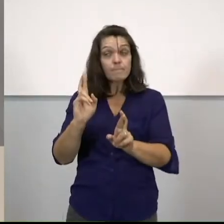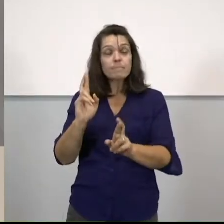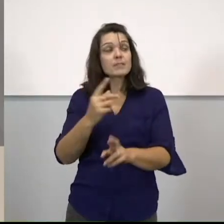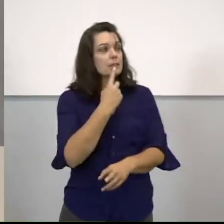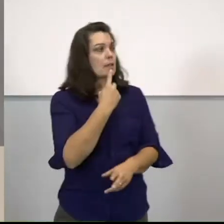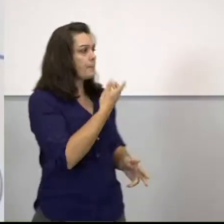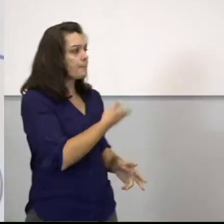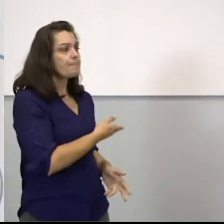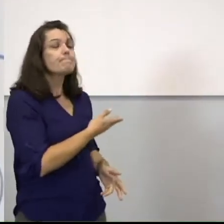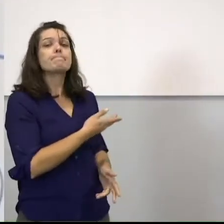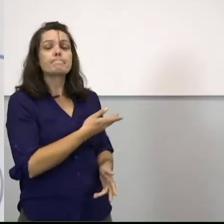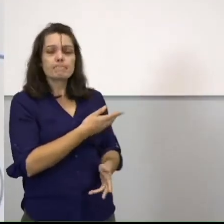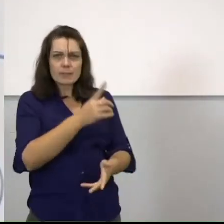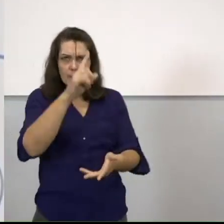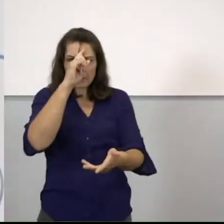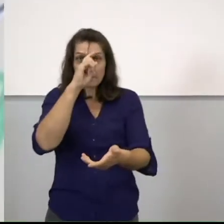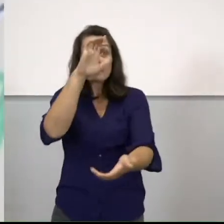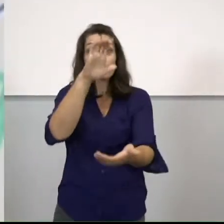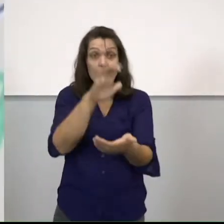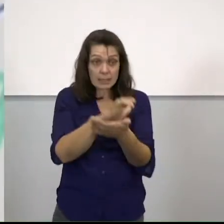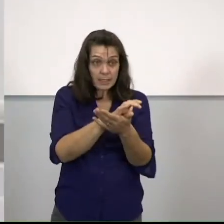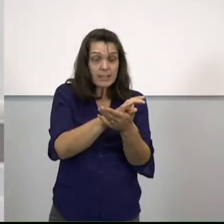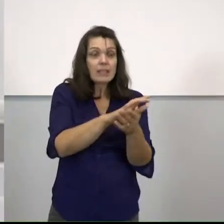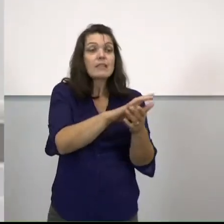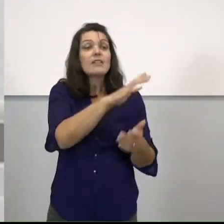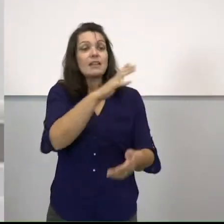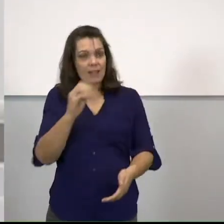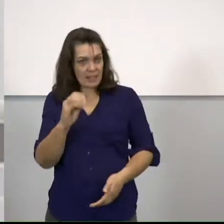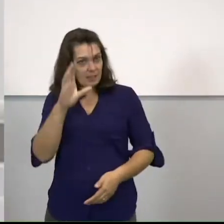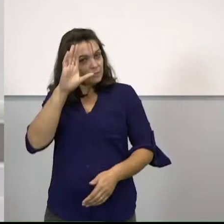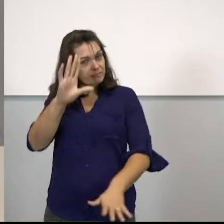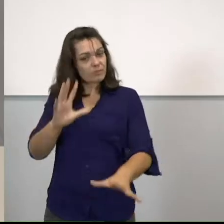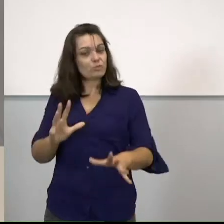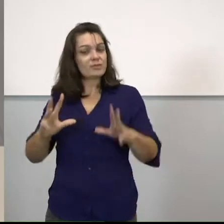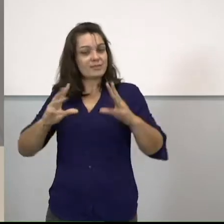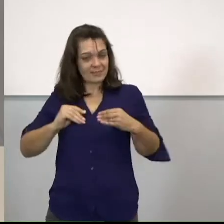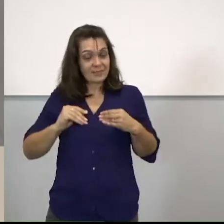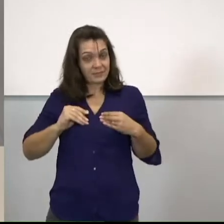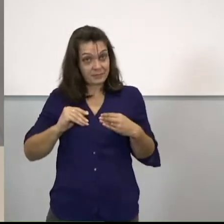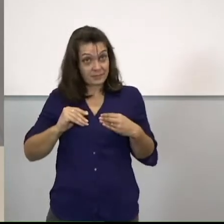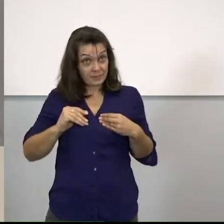says, believe and receive.